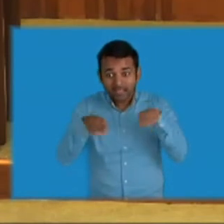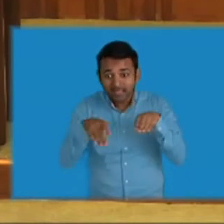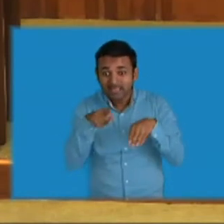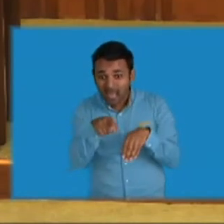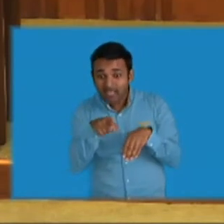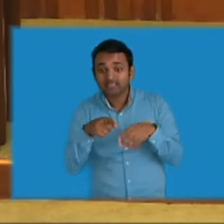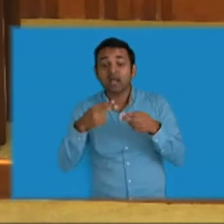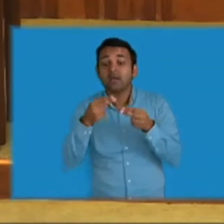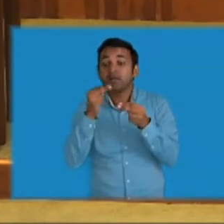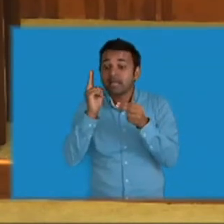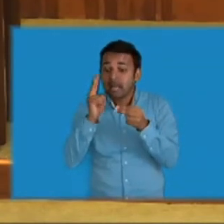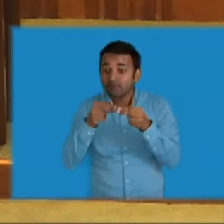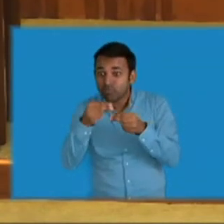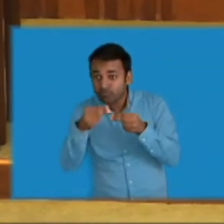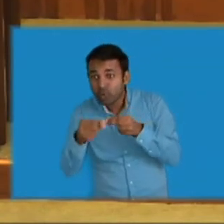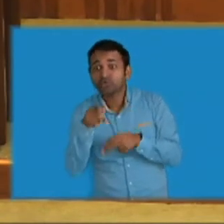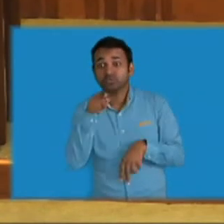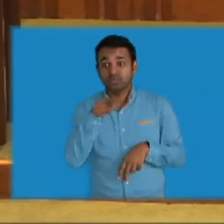an activity